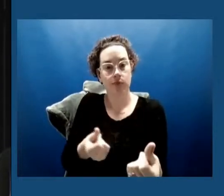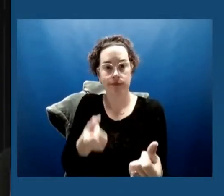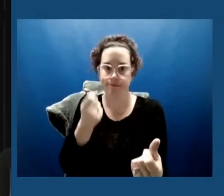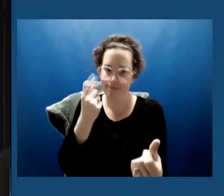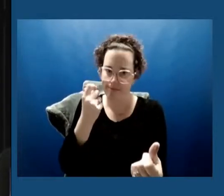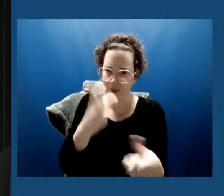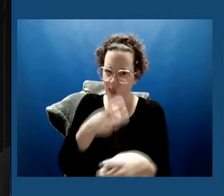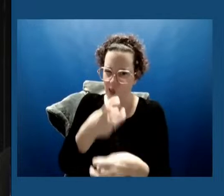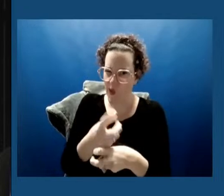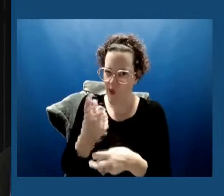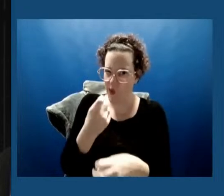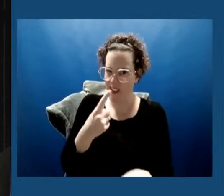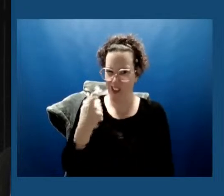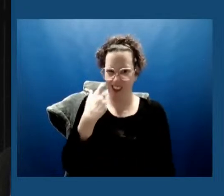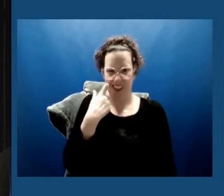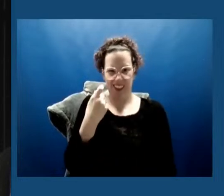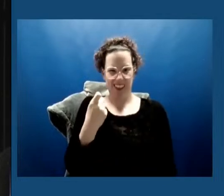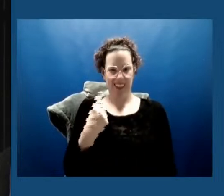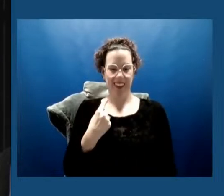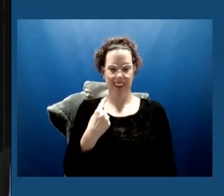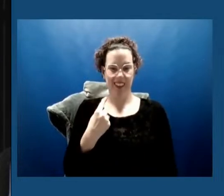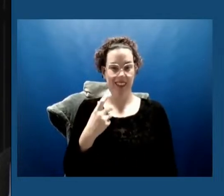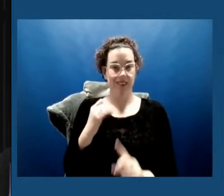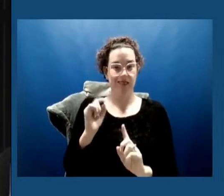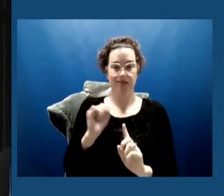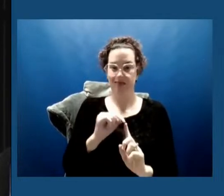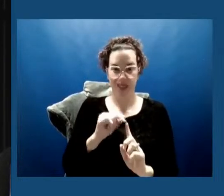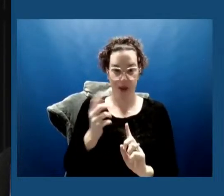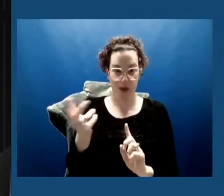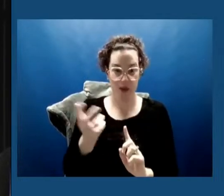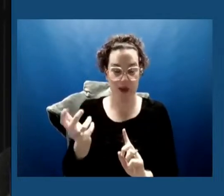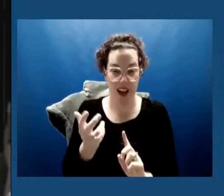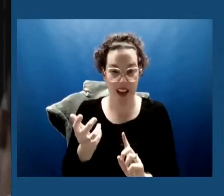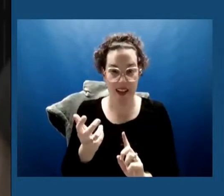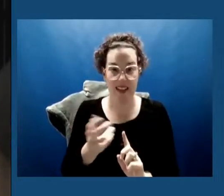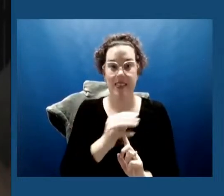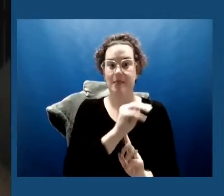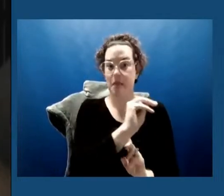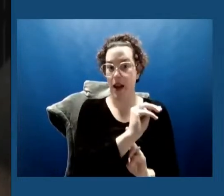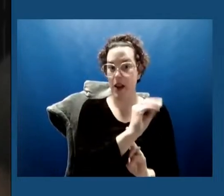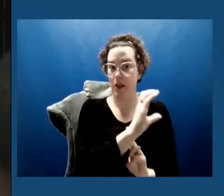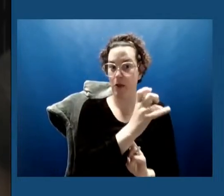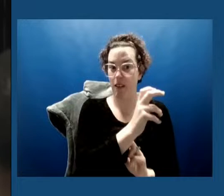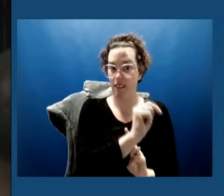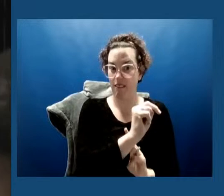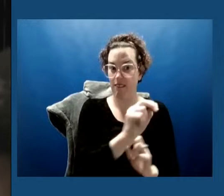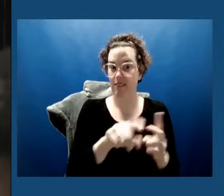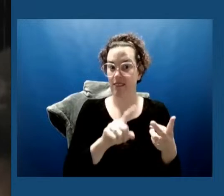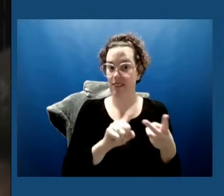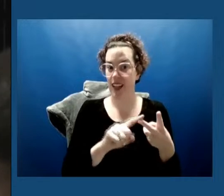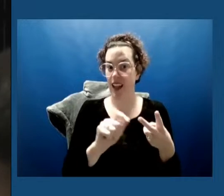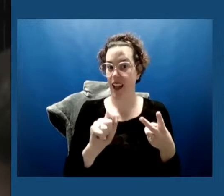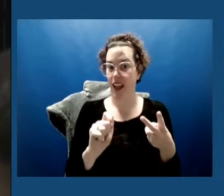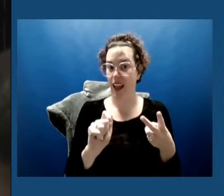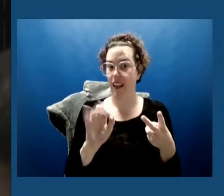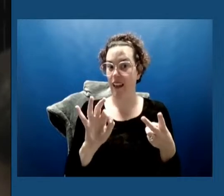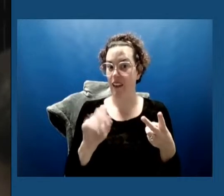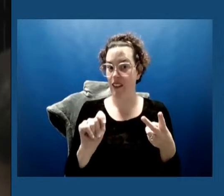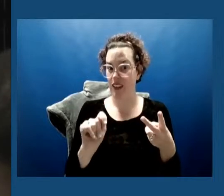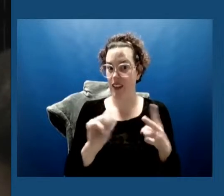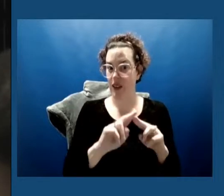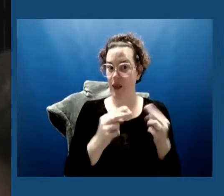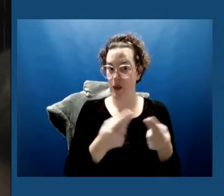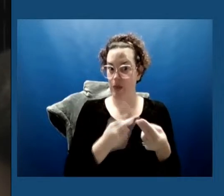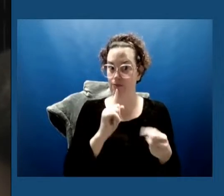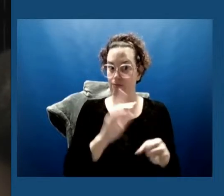is what you just asked, which is Micron and AFT are now true believers. The Commerce Secretary,